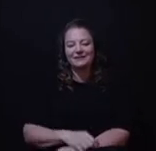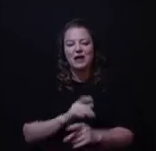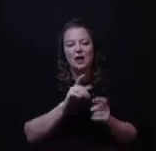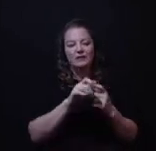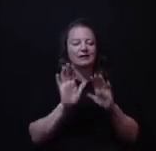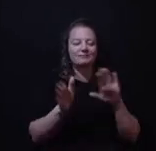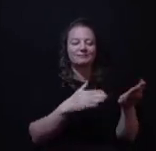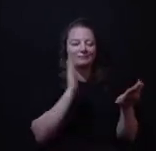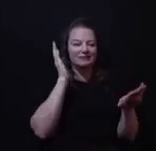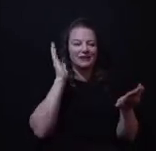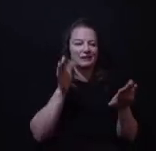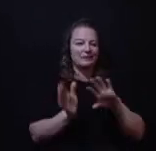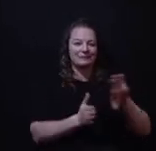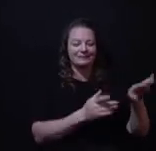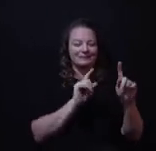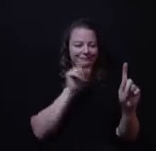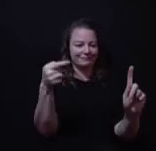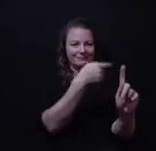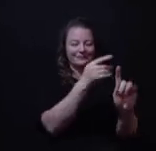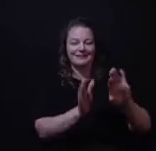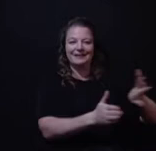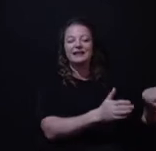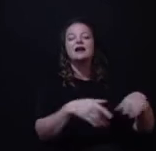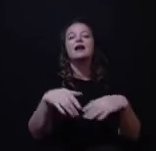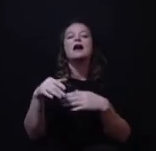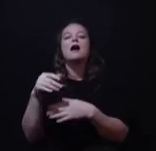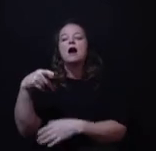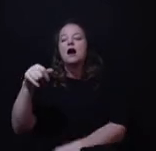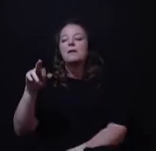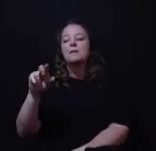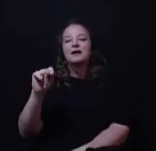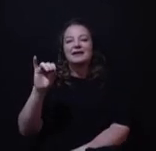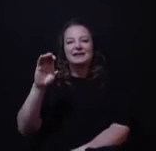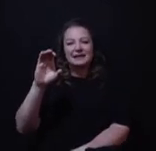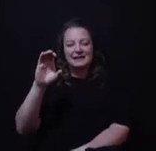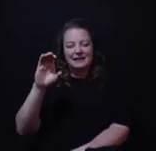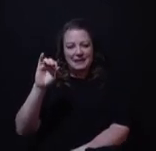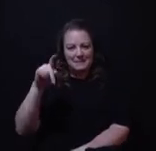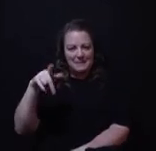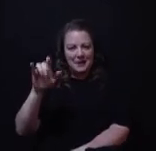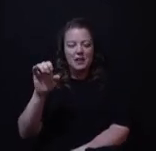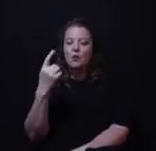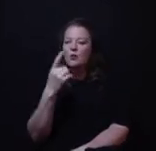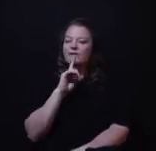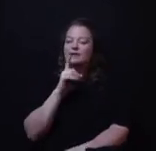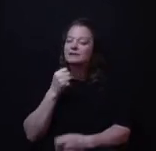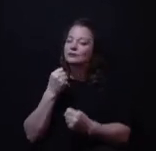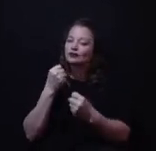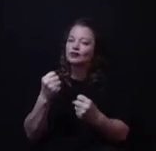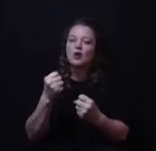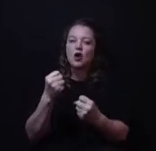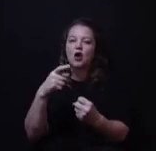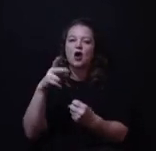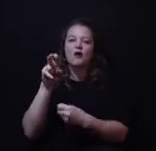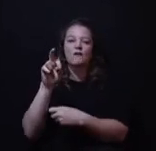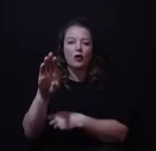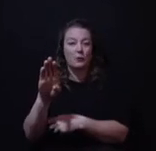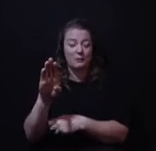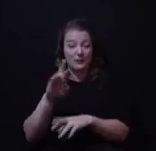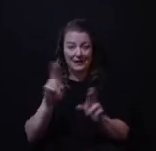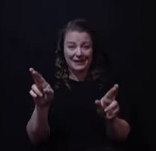back to ours. They're participles. One of them is a super powerful verb. You